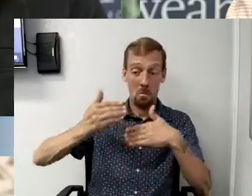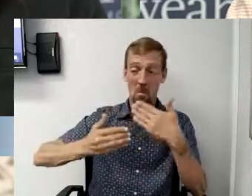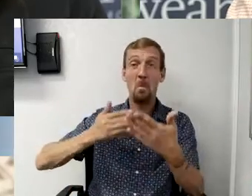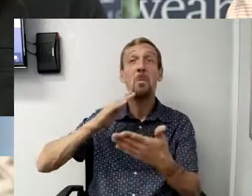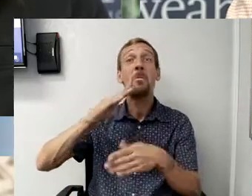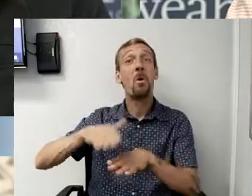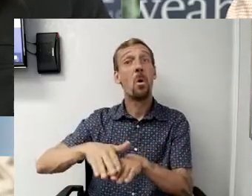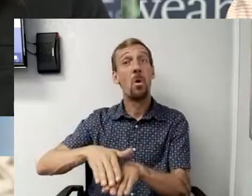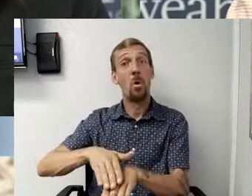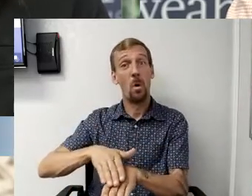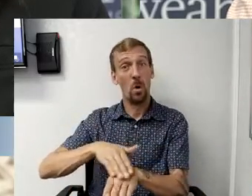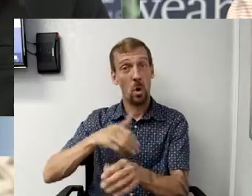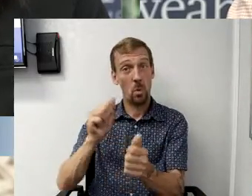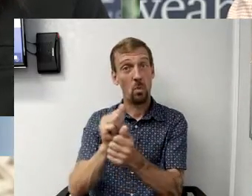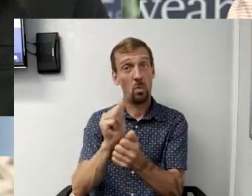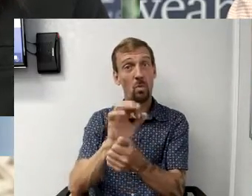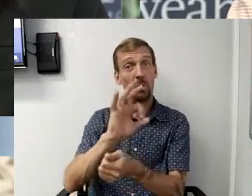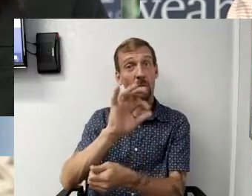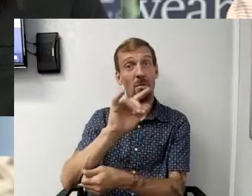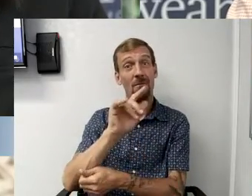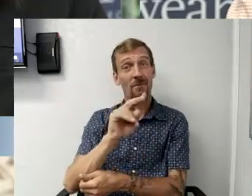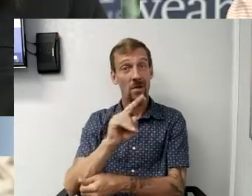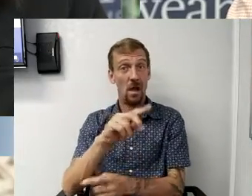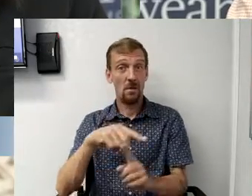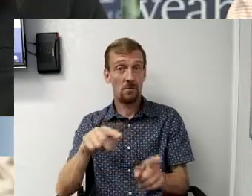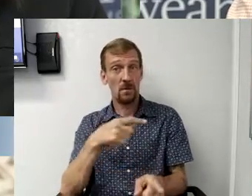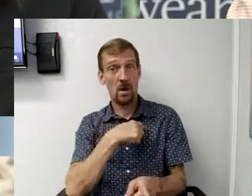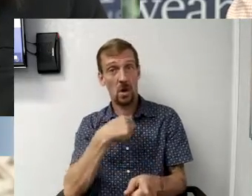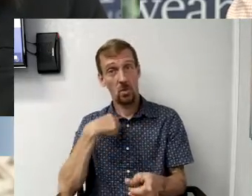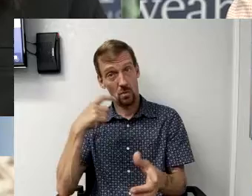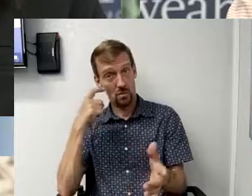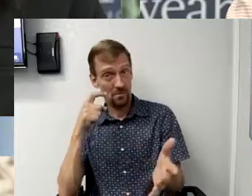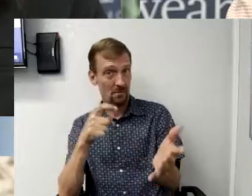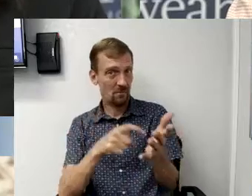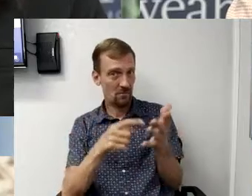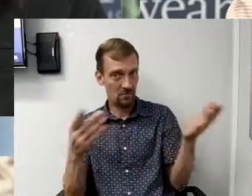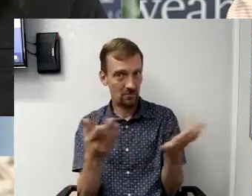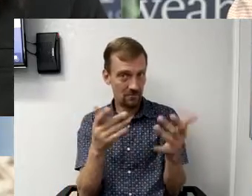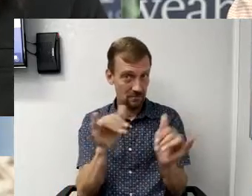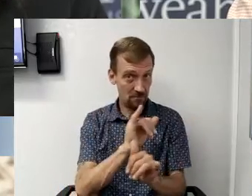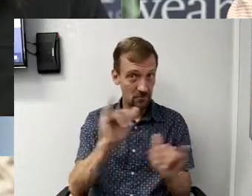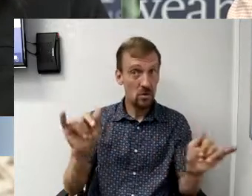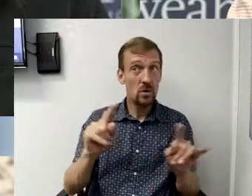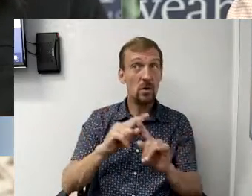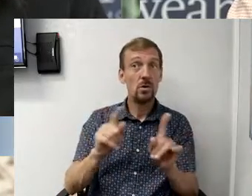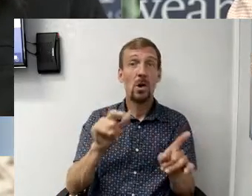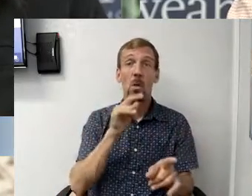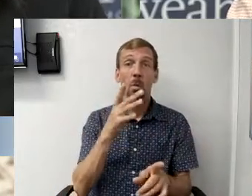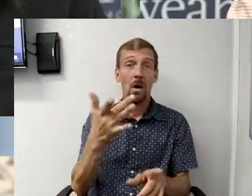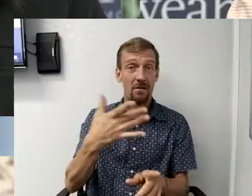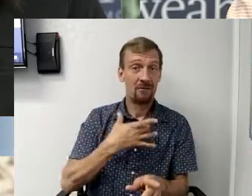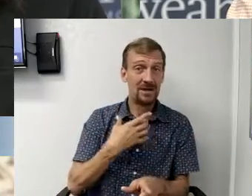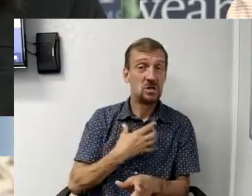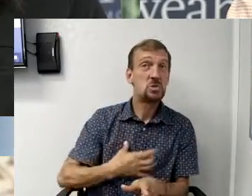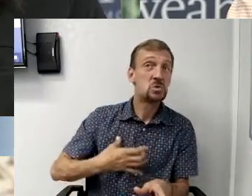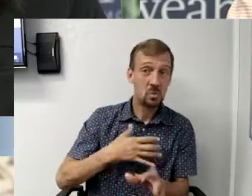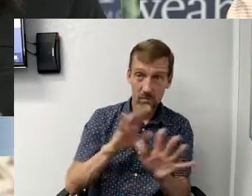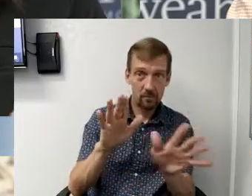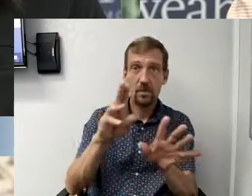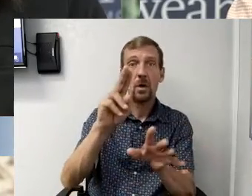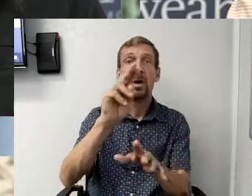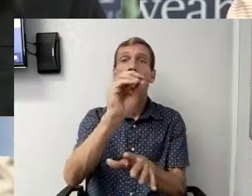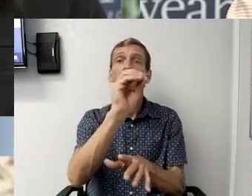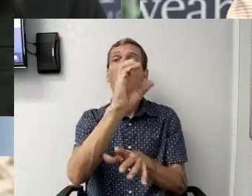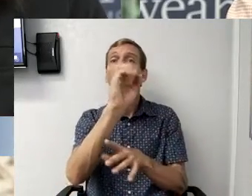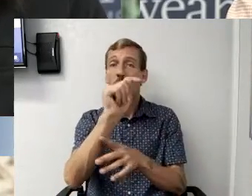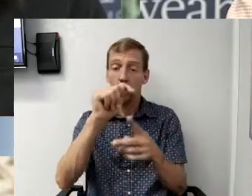keeping an eye on it though. But we've seen that too. I don't want to discourage anybody, but we've seen that here where October,